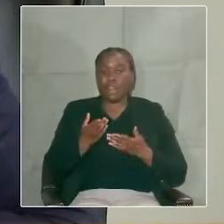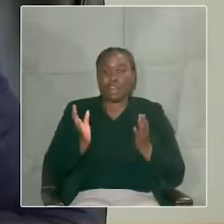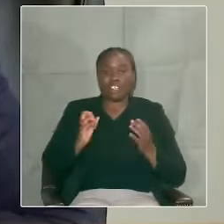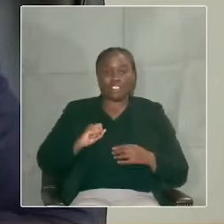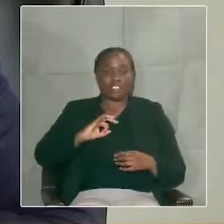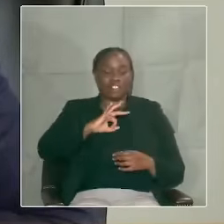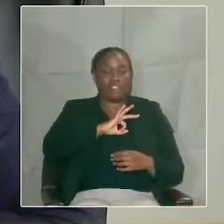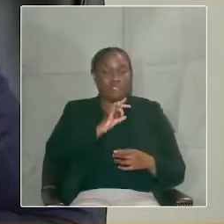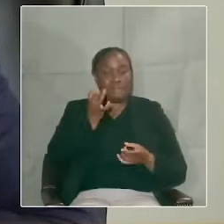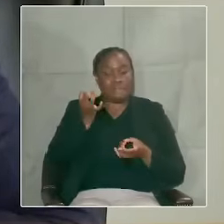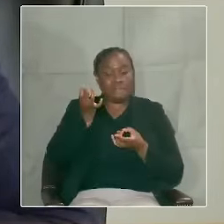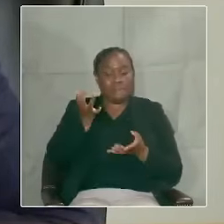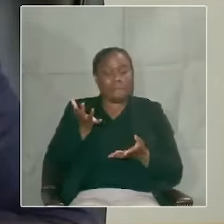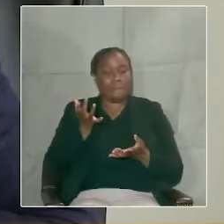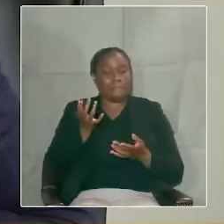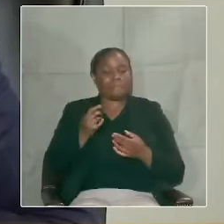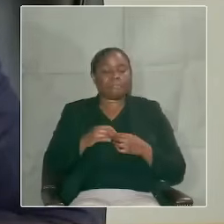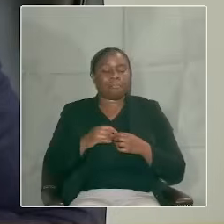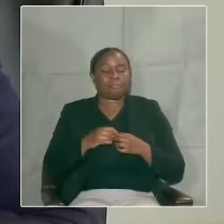officials that no,